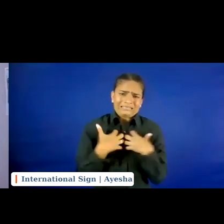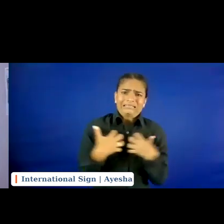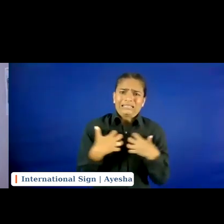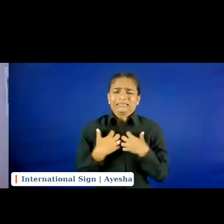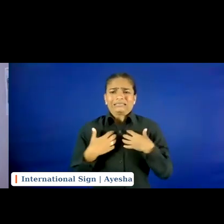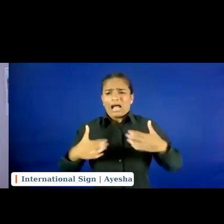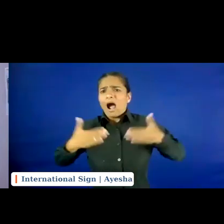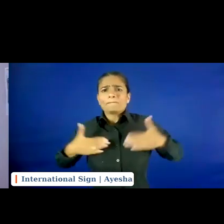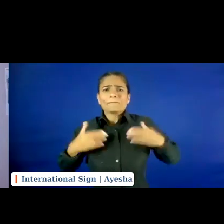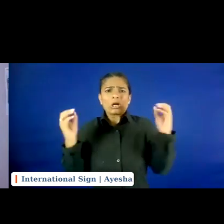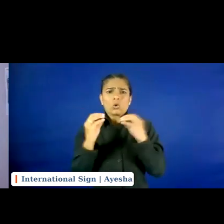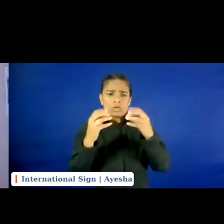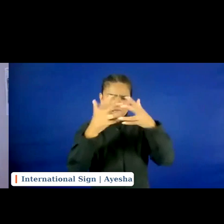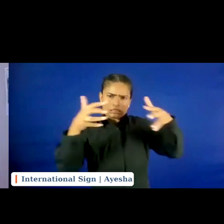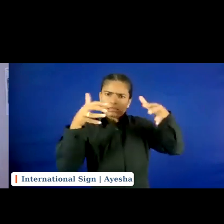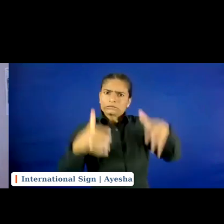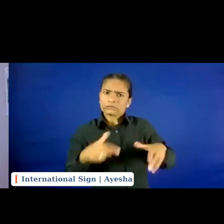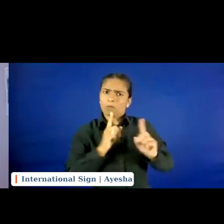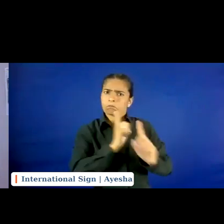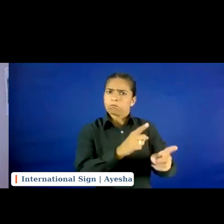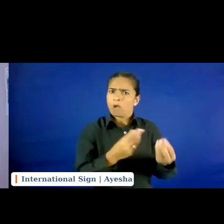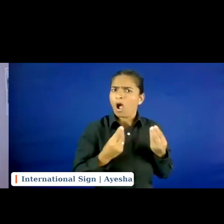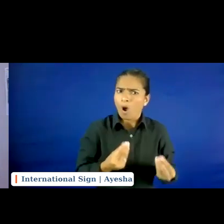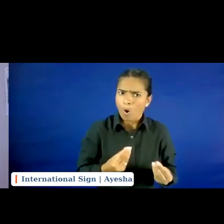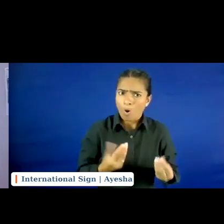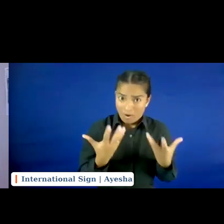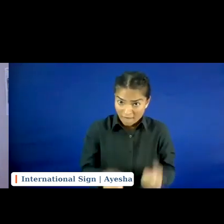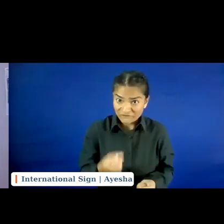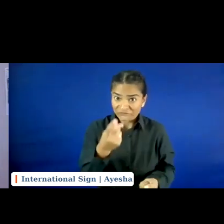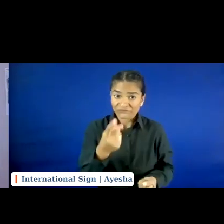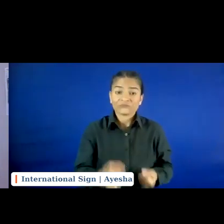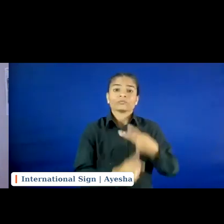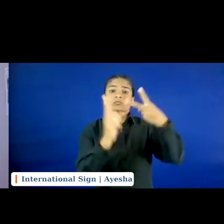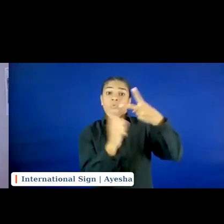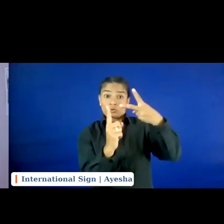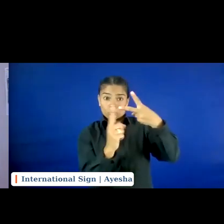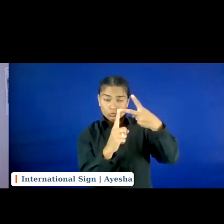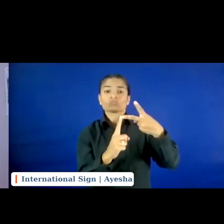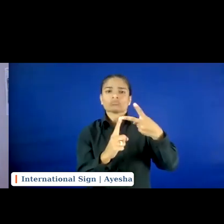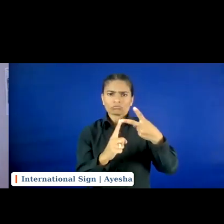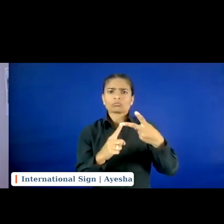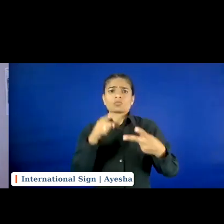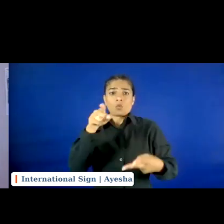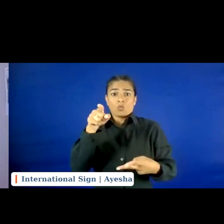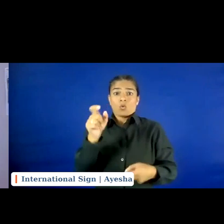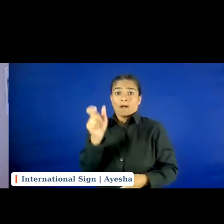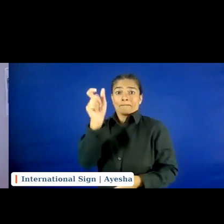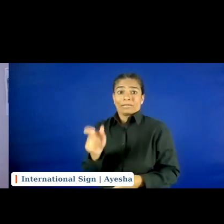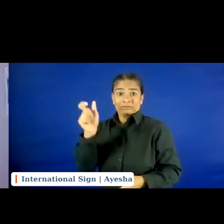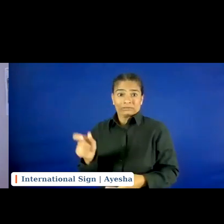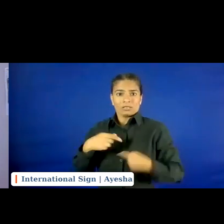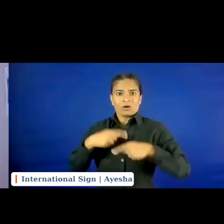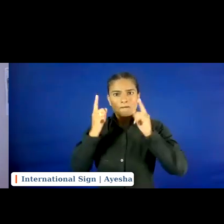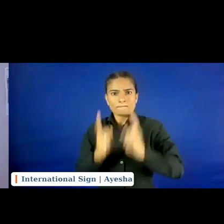also expects you to also shed light in terms of what kind of relationships does civil society have